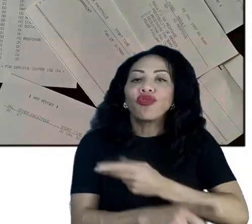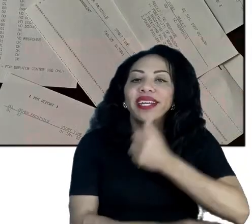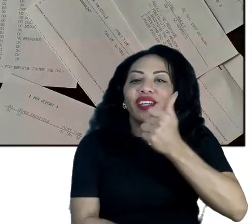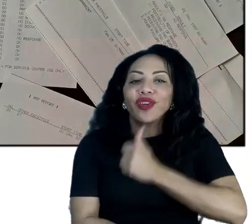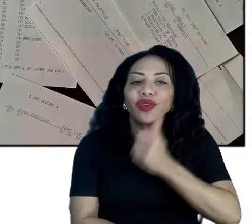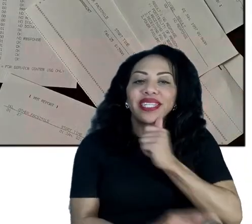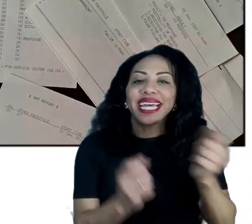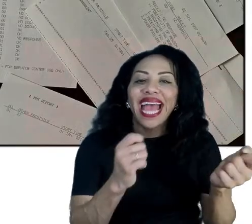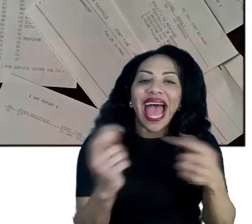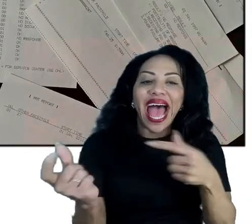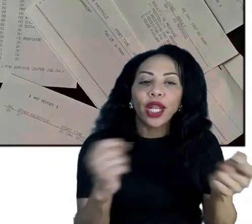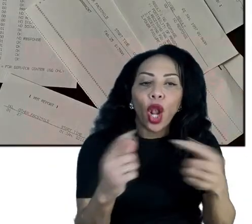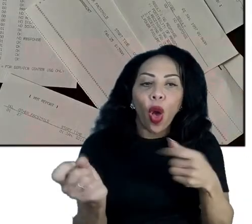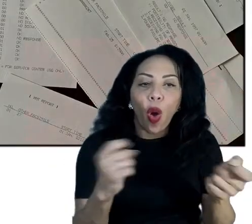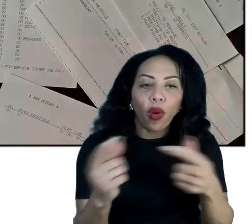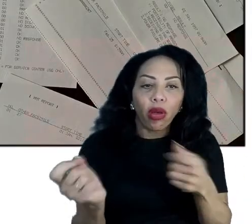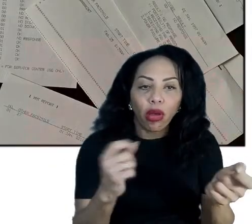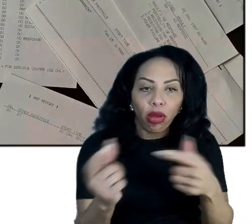It's about